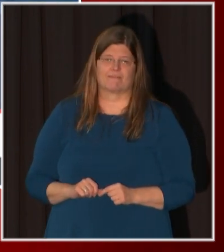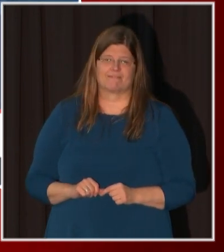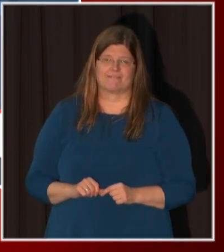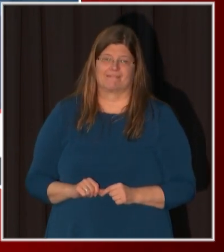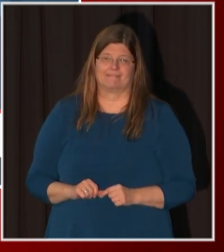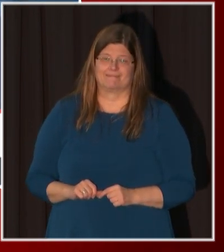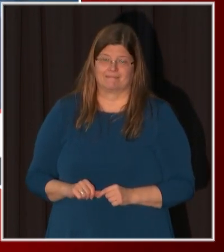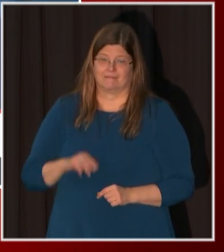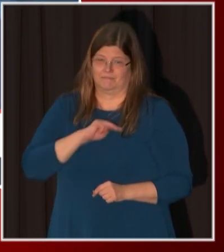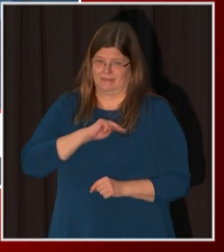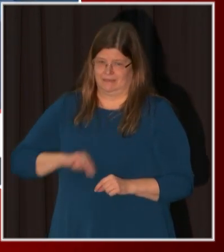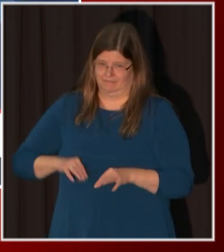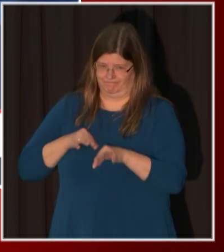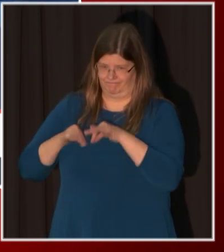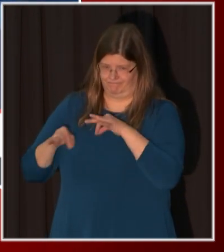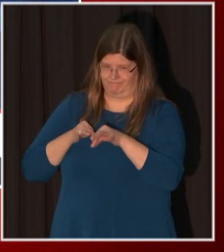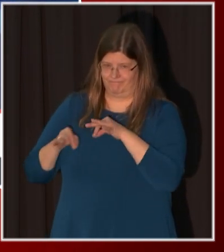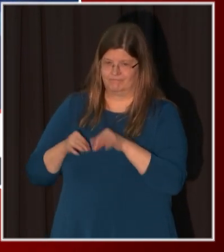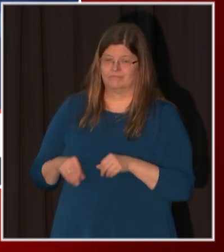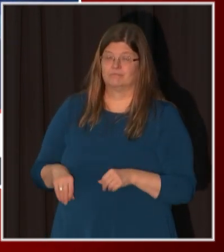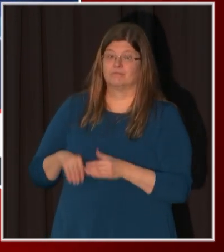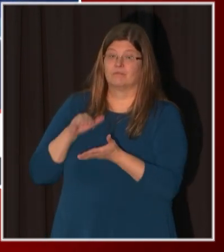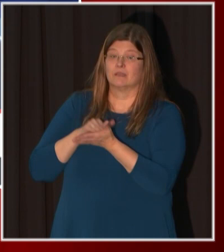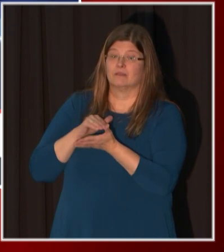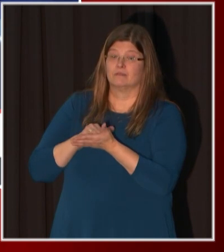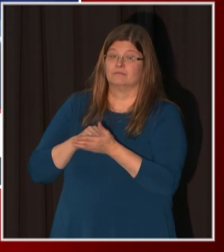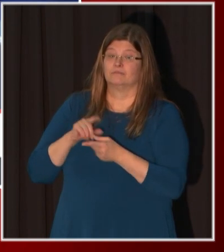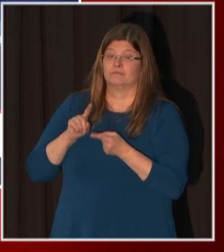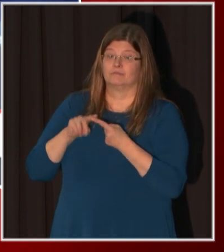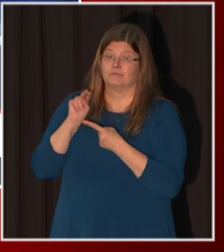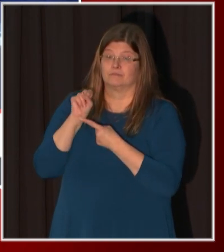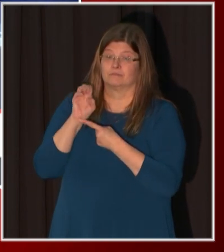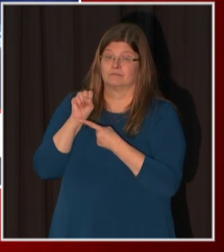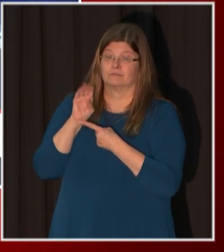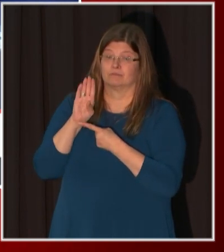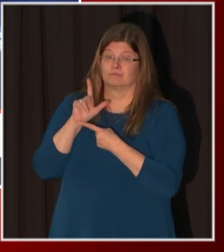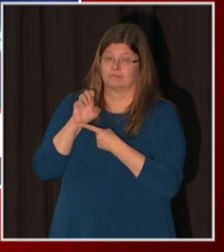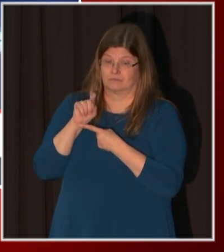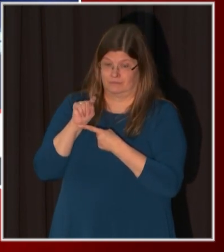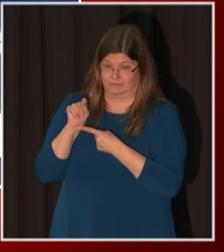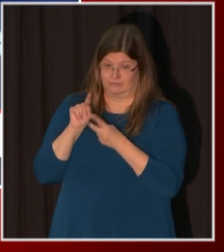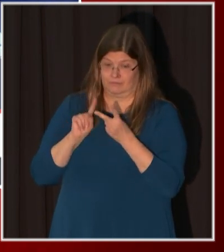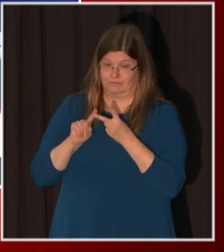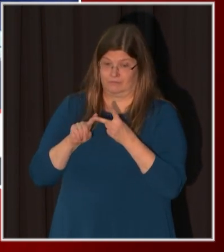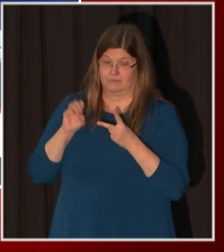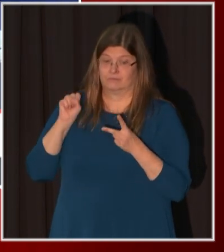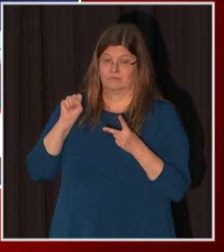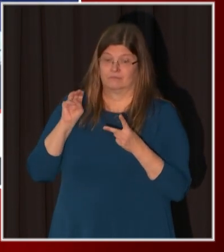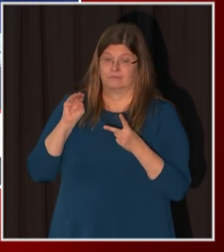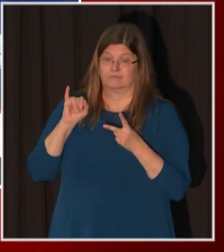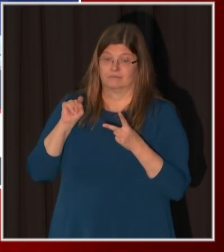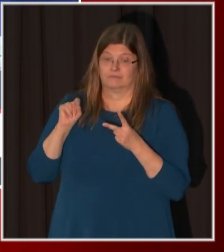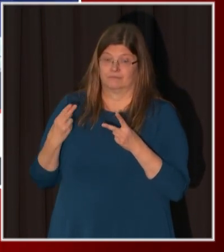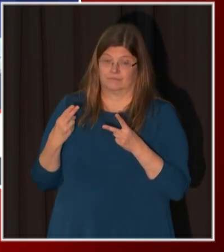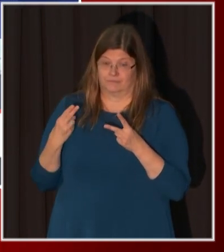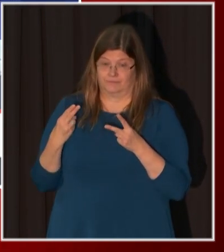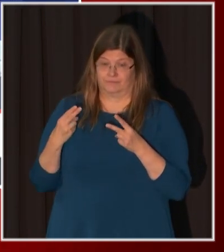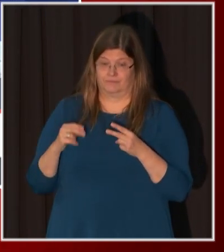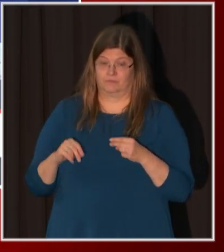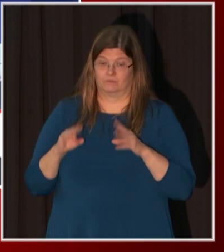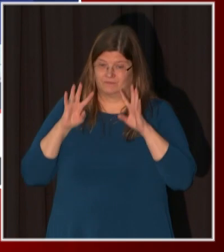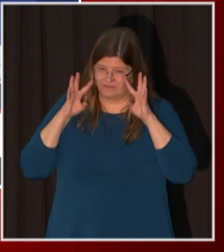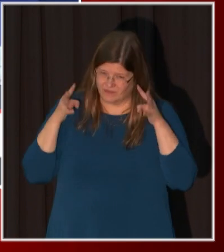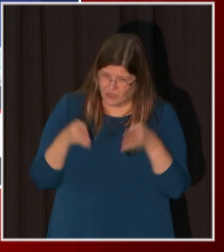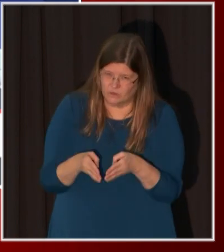that Dr. Nesbitt and Dr. Smith, who have presented here before, are very focused on the district's